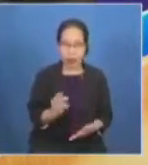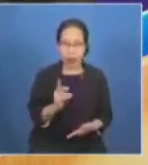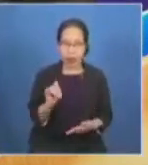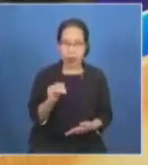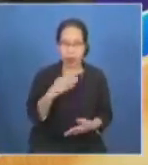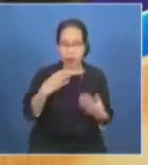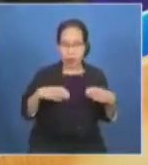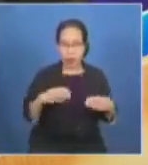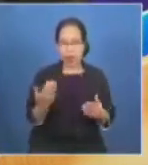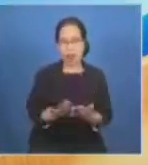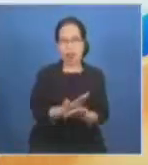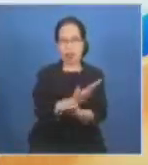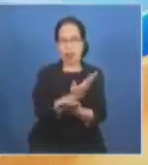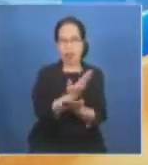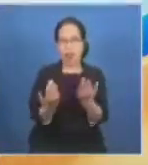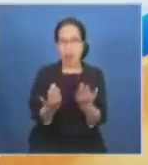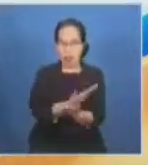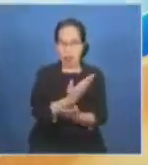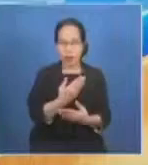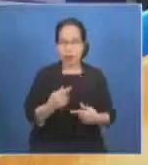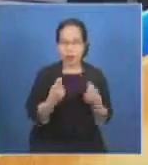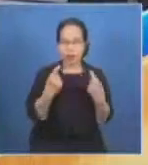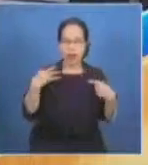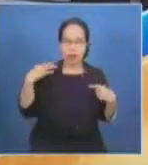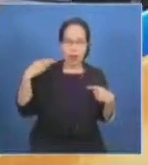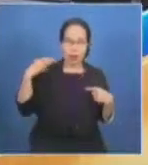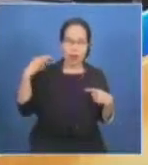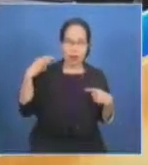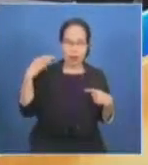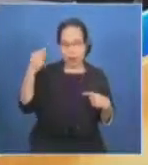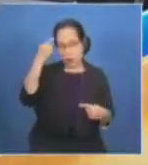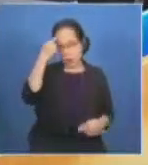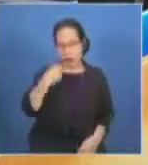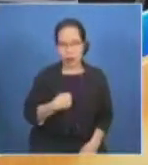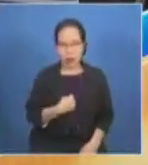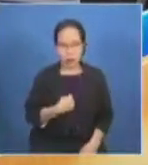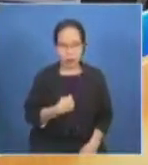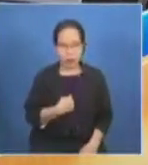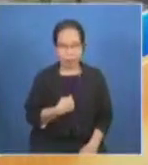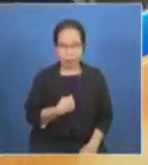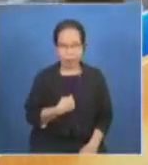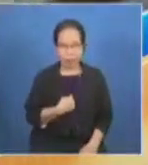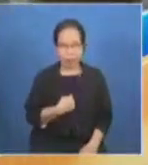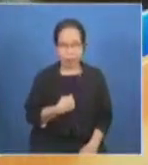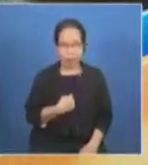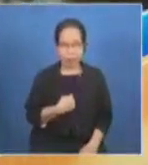If you will give, give the best. Give the new one.